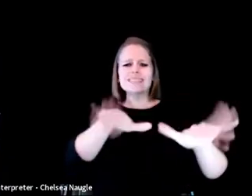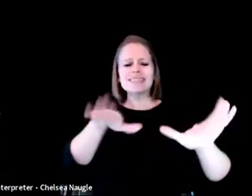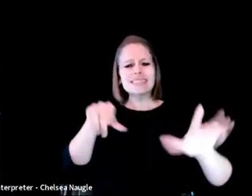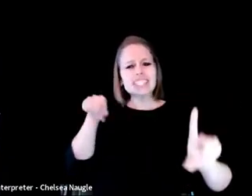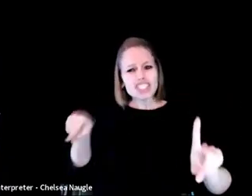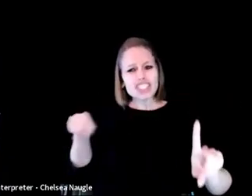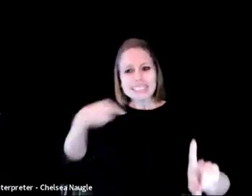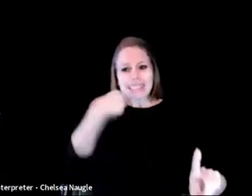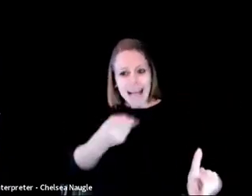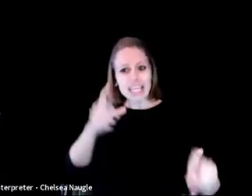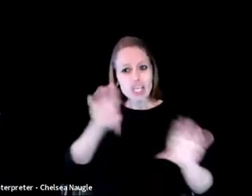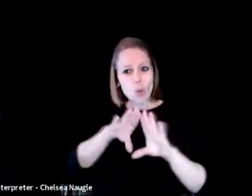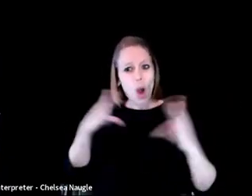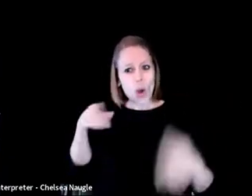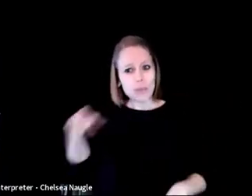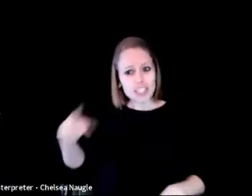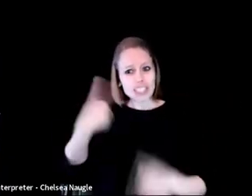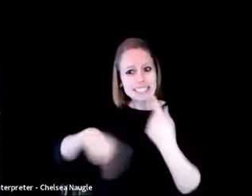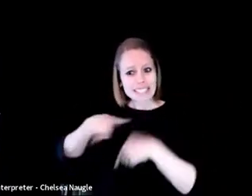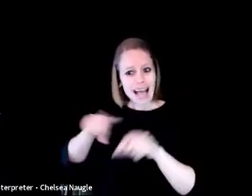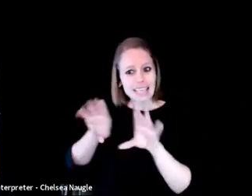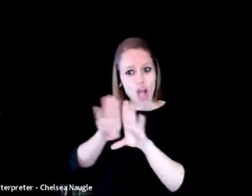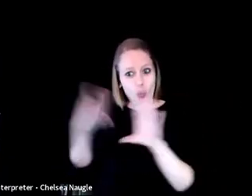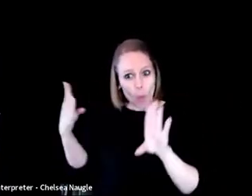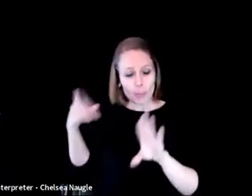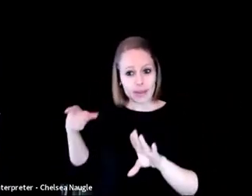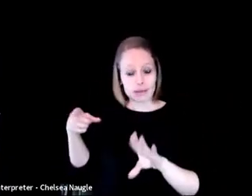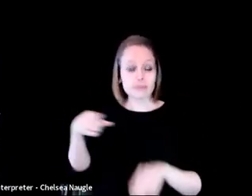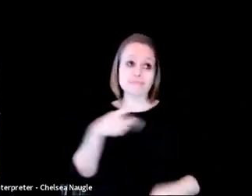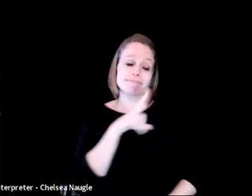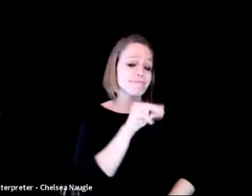open. And they said, no, she needs to say it.